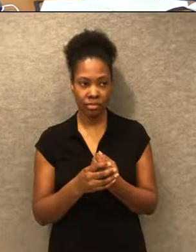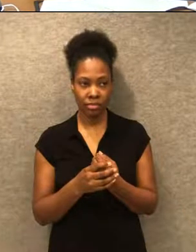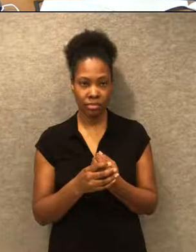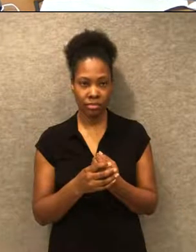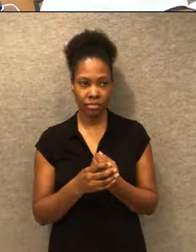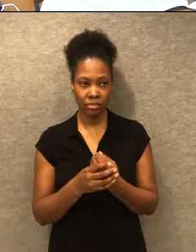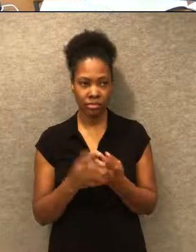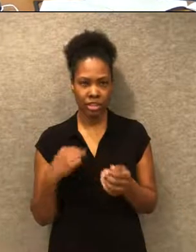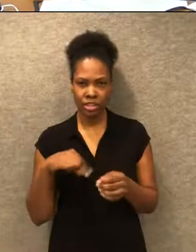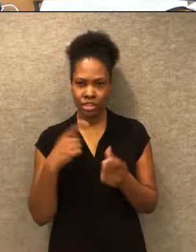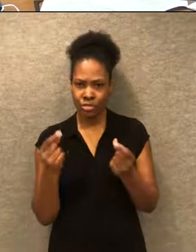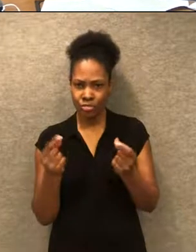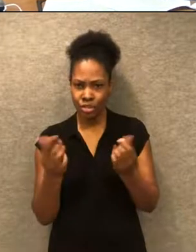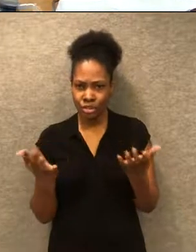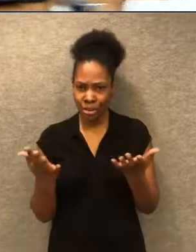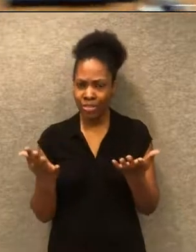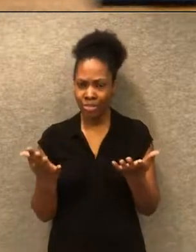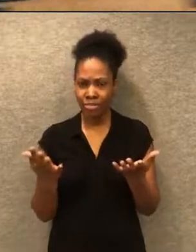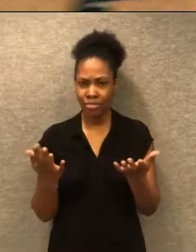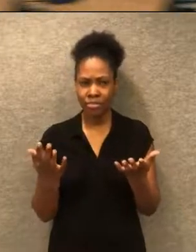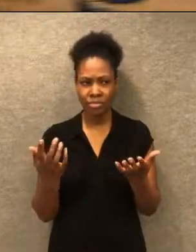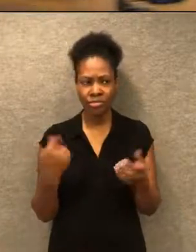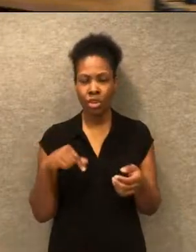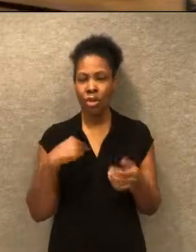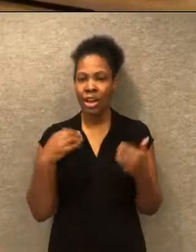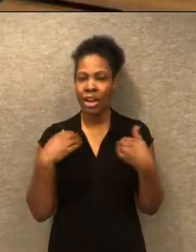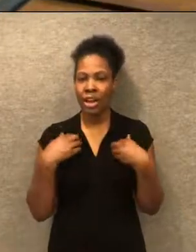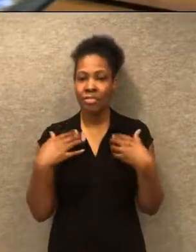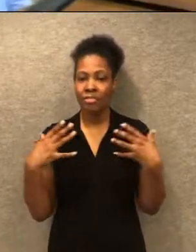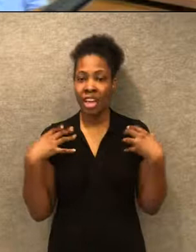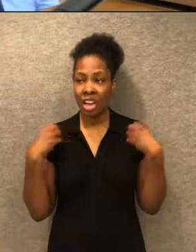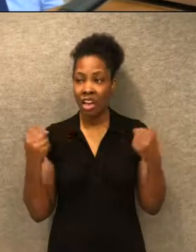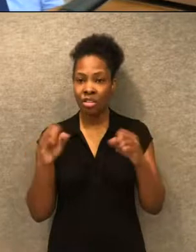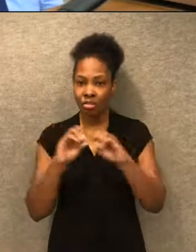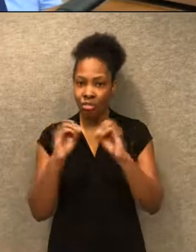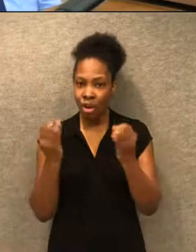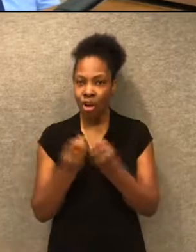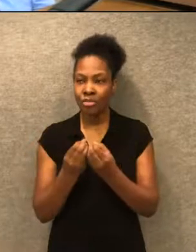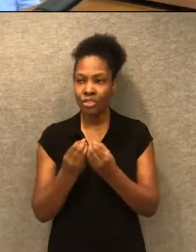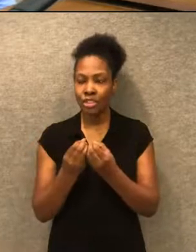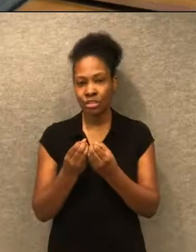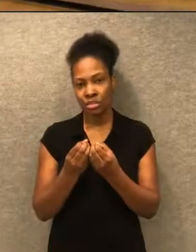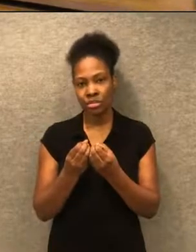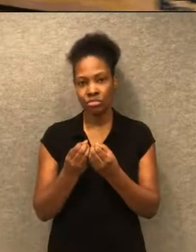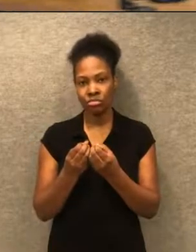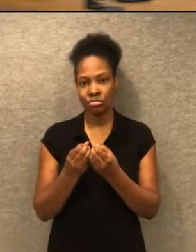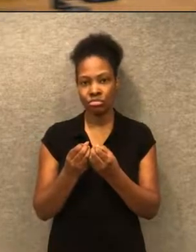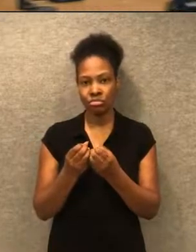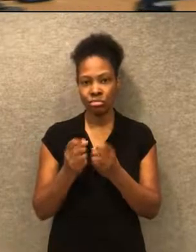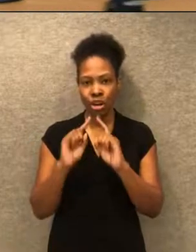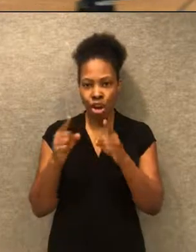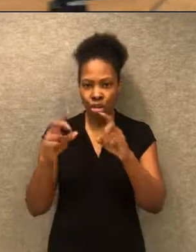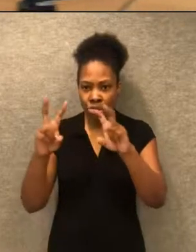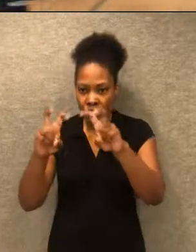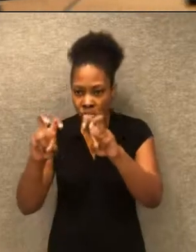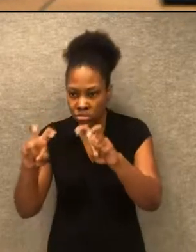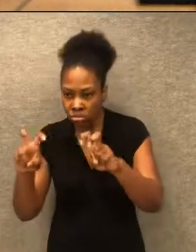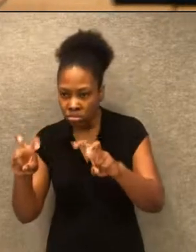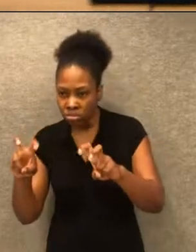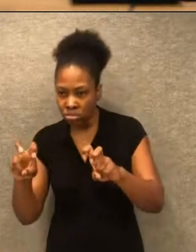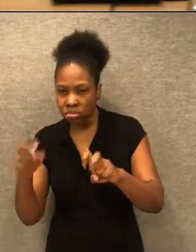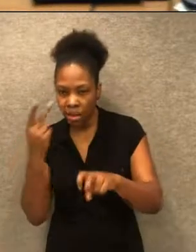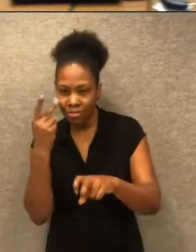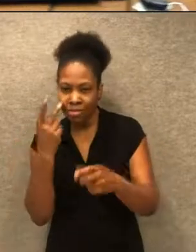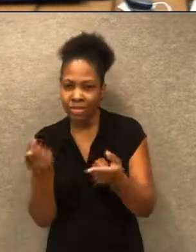is, Vic, can you get somebody out there tomorrow? We have our health officers send somebody out there tomorrow. And, you know, we had a